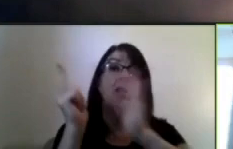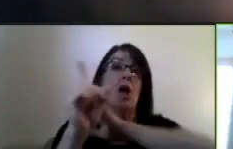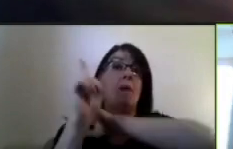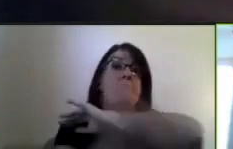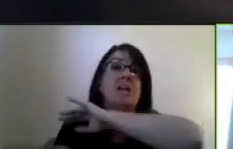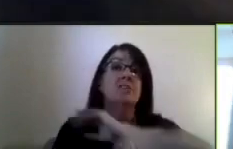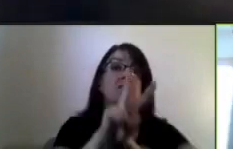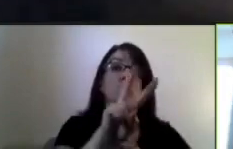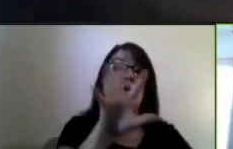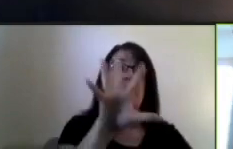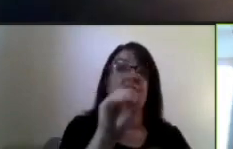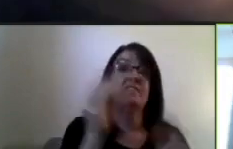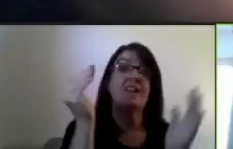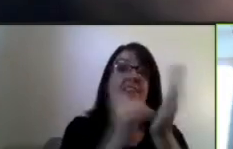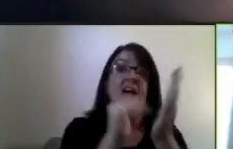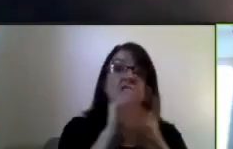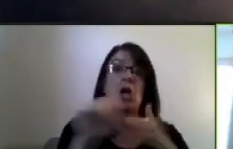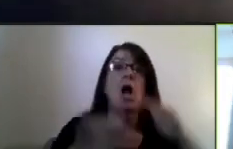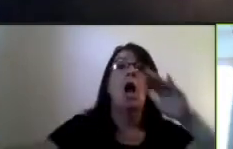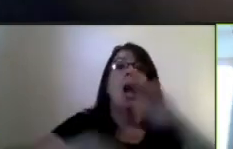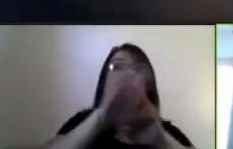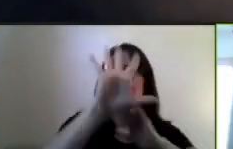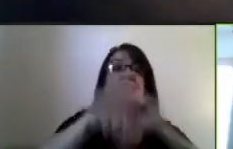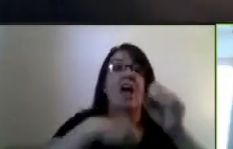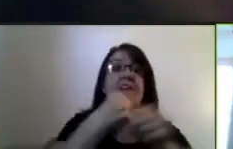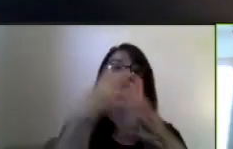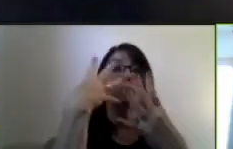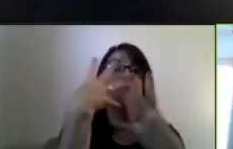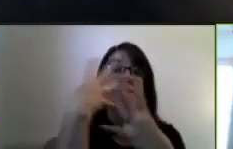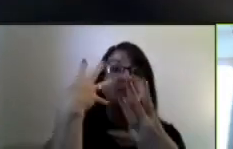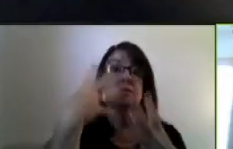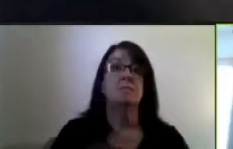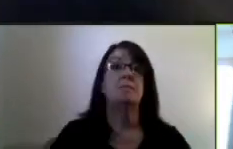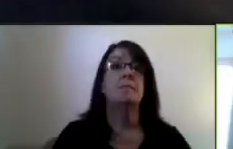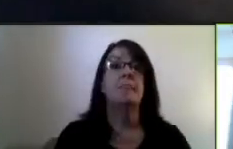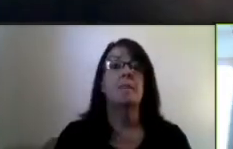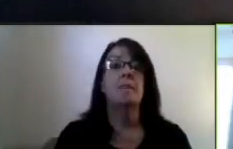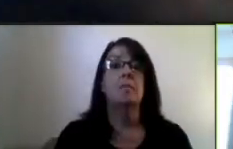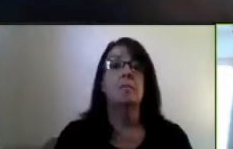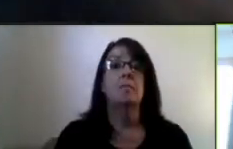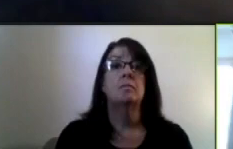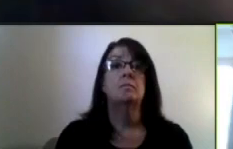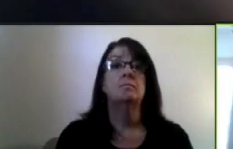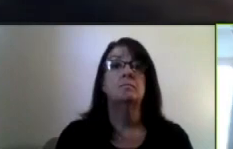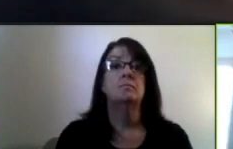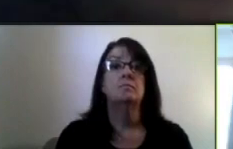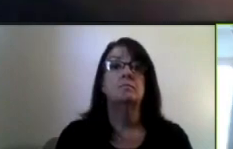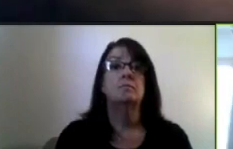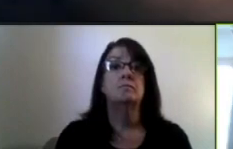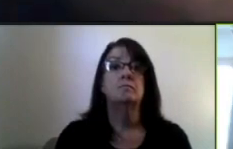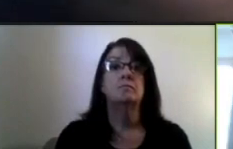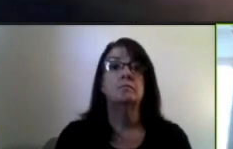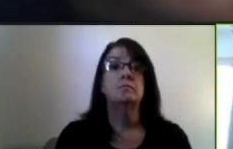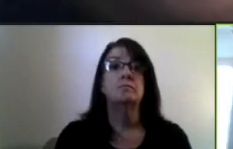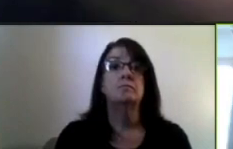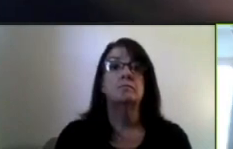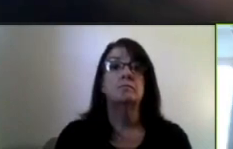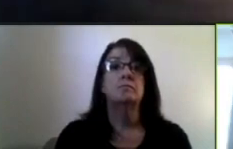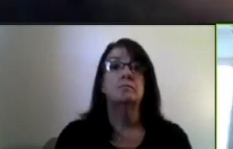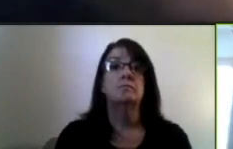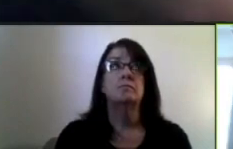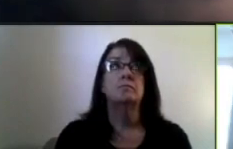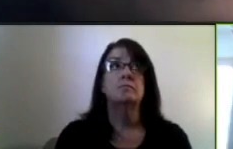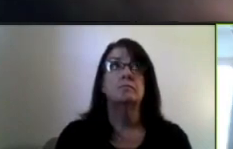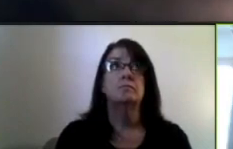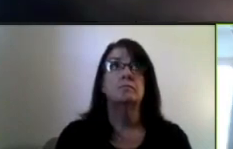$250,000 and or up to 5 years in prison. Cada empleado toma un juramento y si ellos cometen alguna